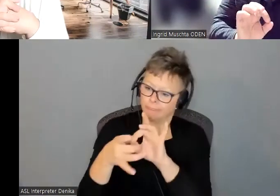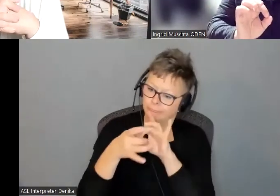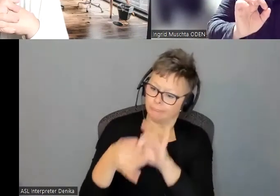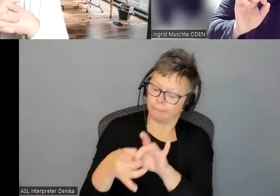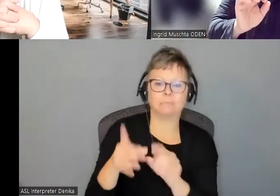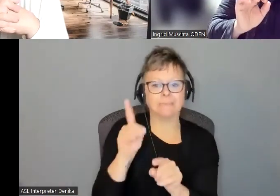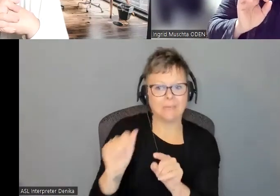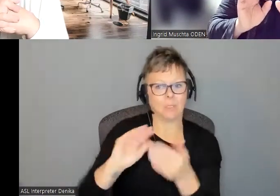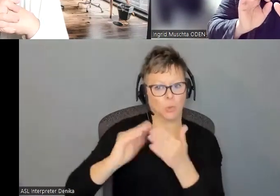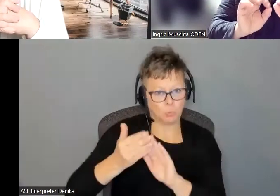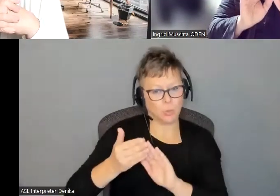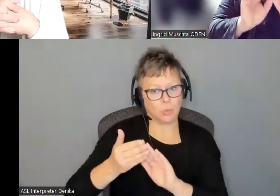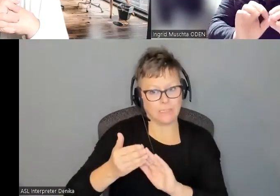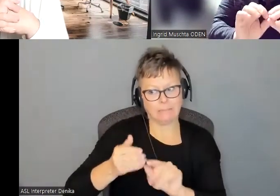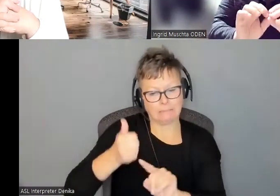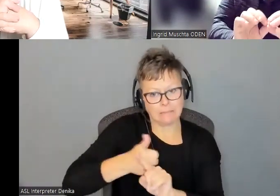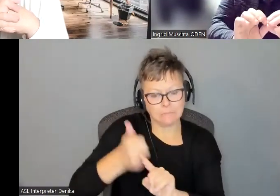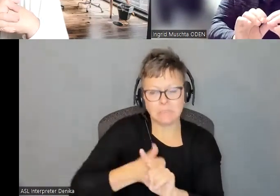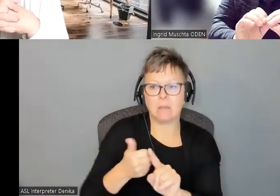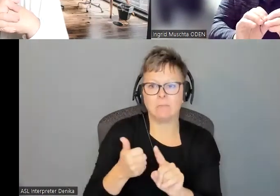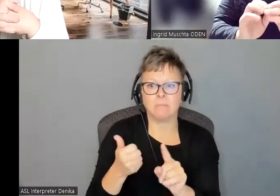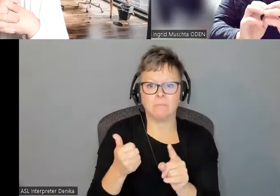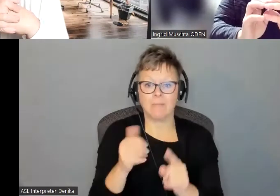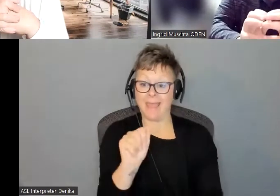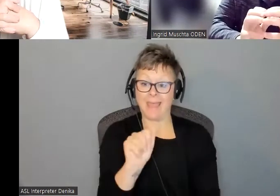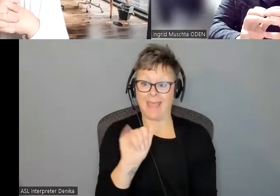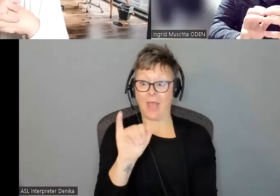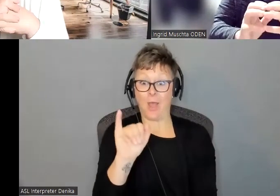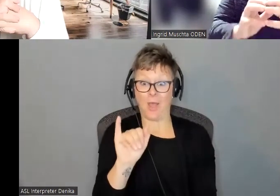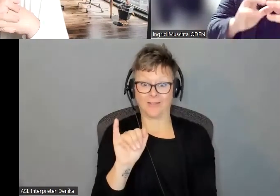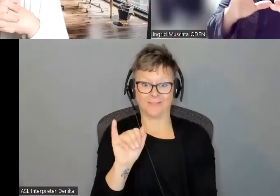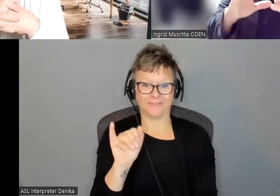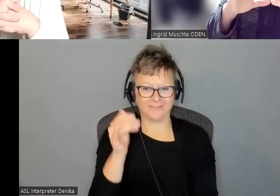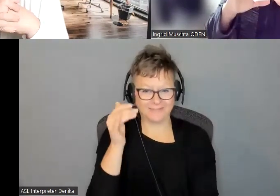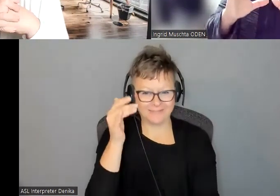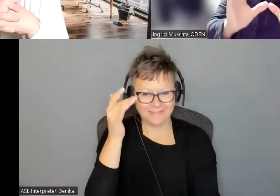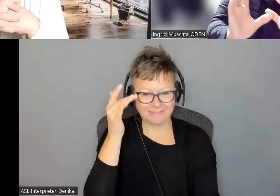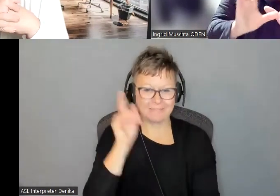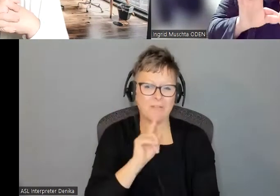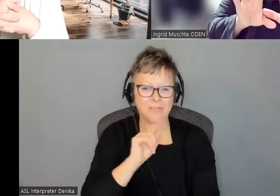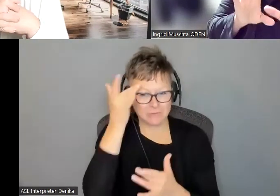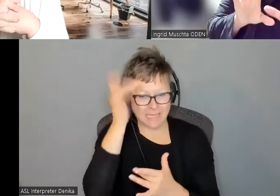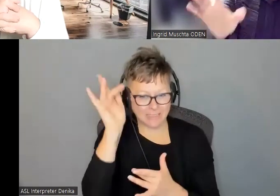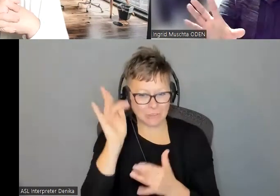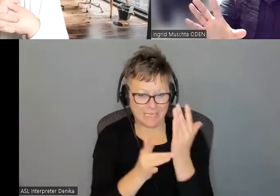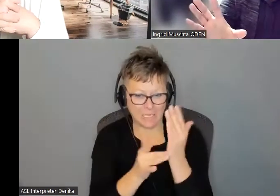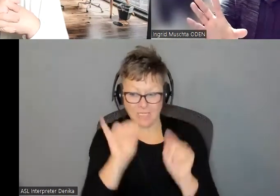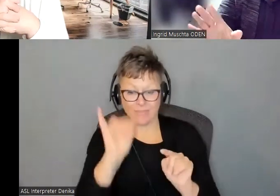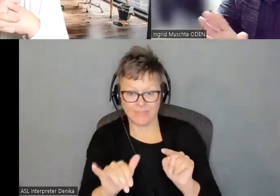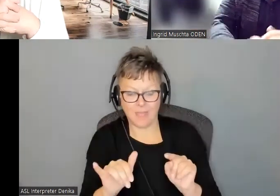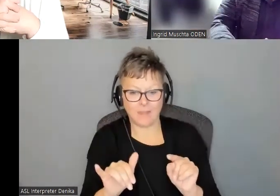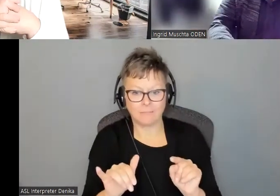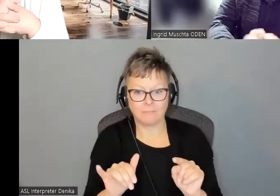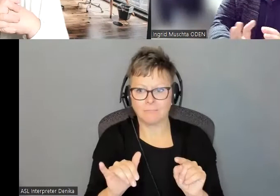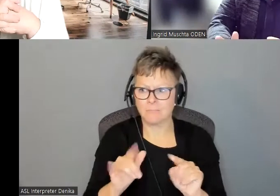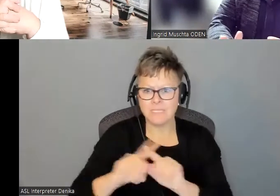community. And through the AI technology in Jobsability, these unintended barriers that